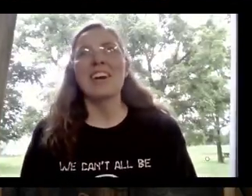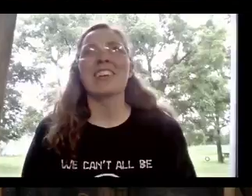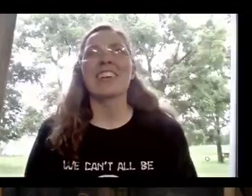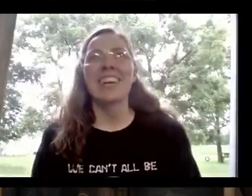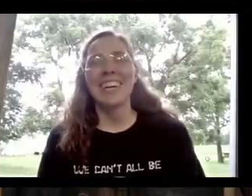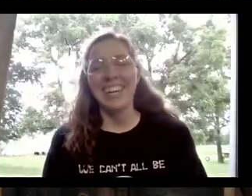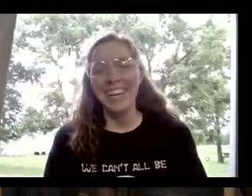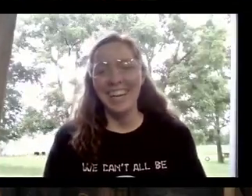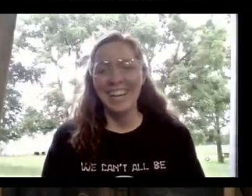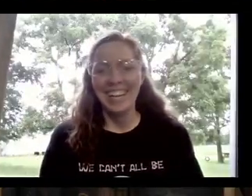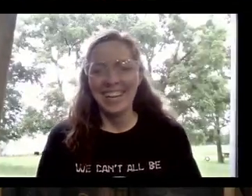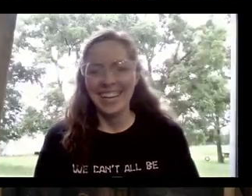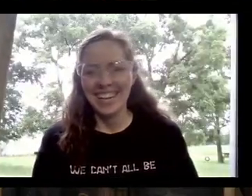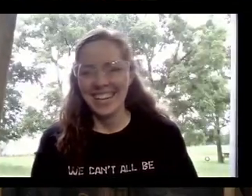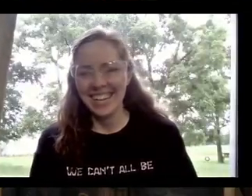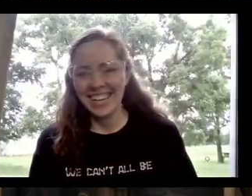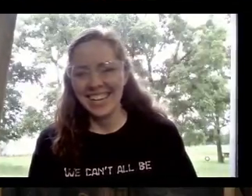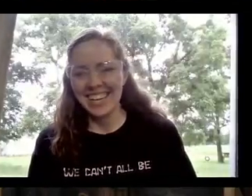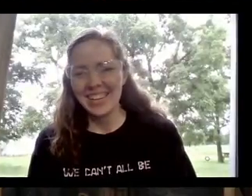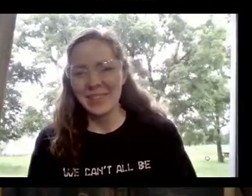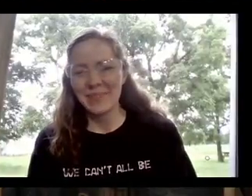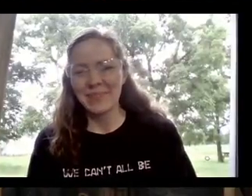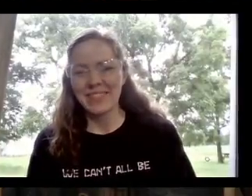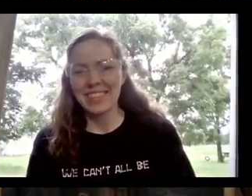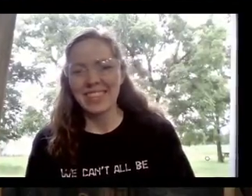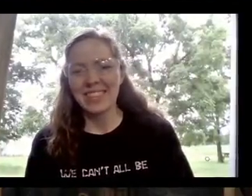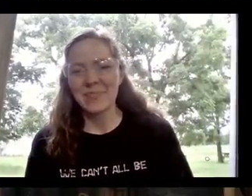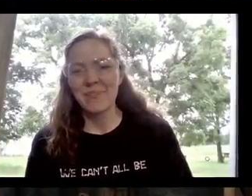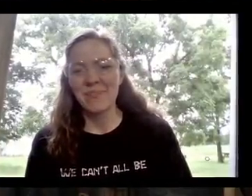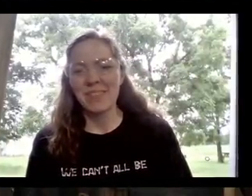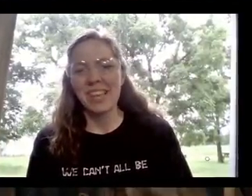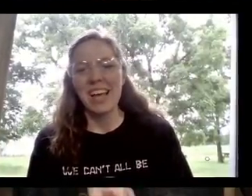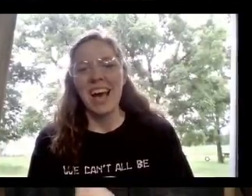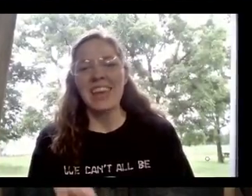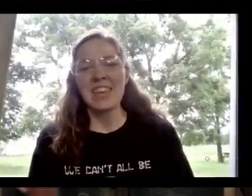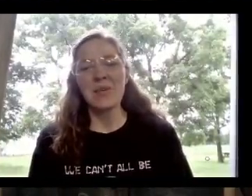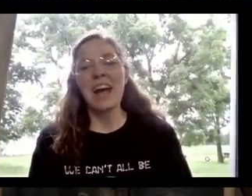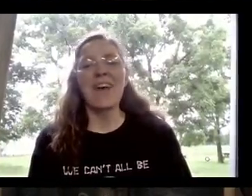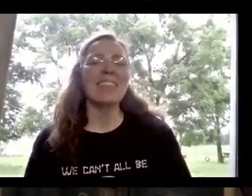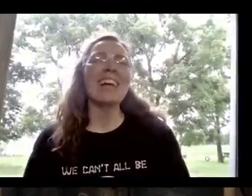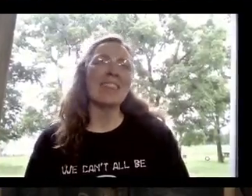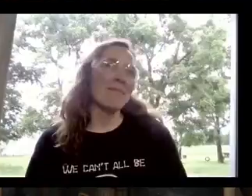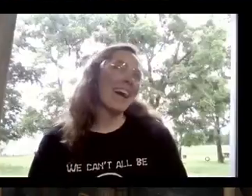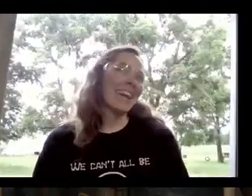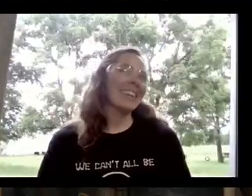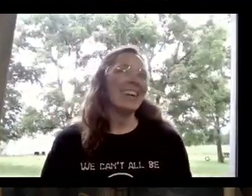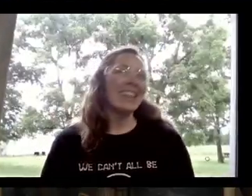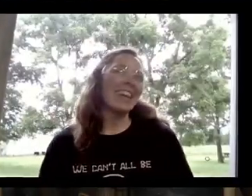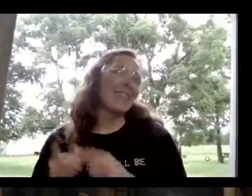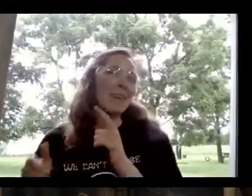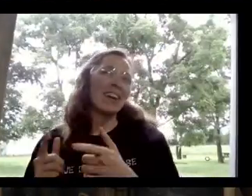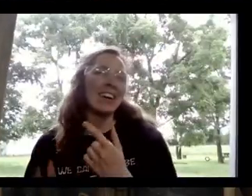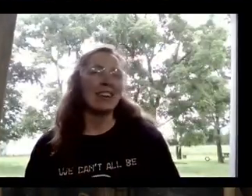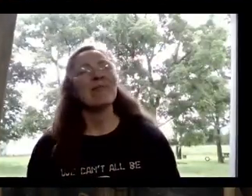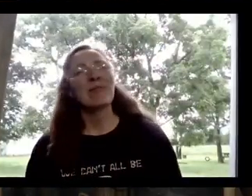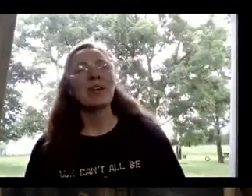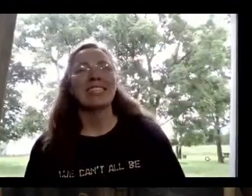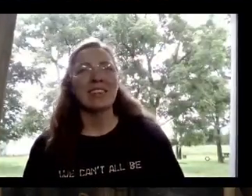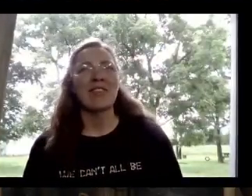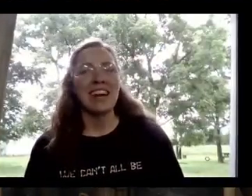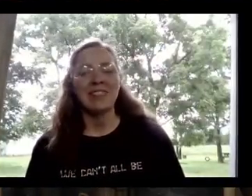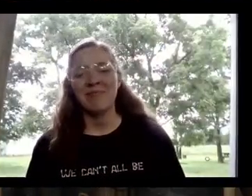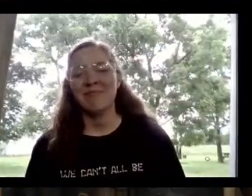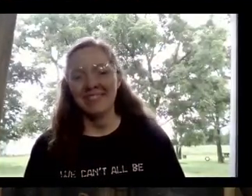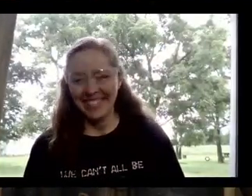and blonder. Well, I have had a haircut, yes. I think we're going to have to let them in. Let them in on